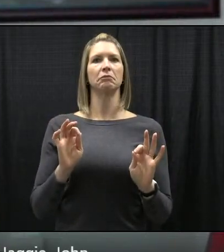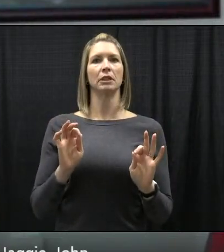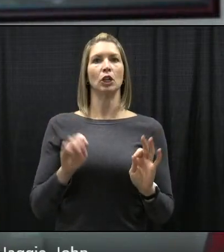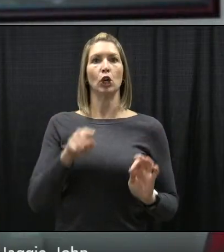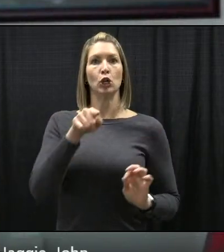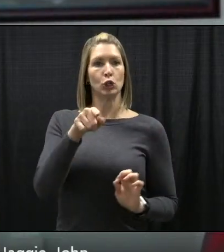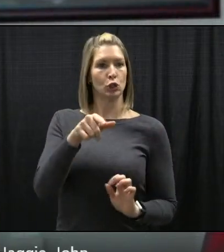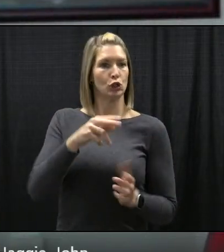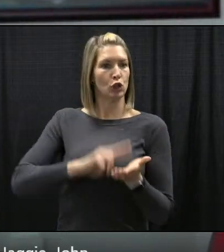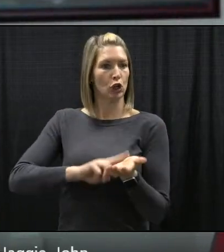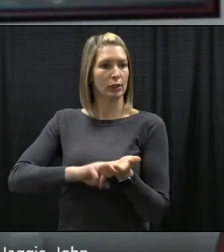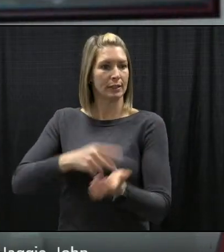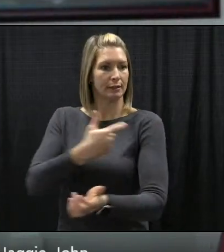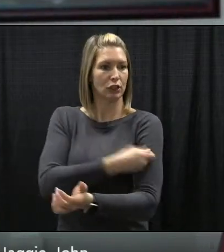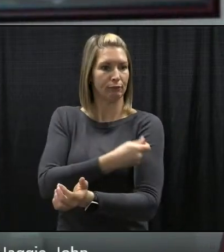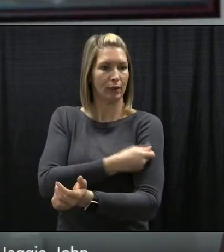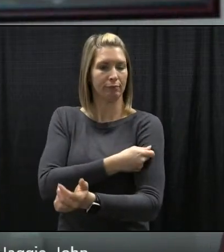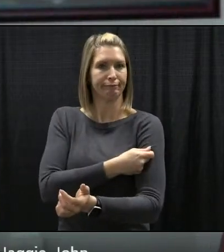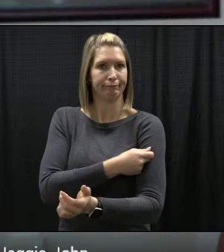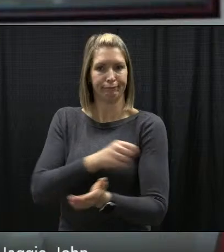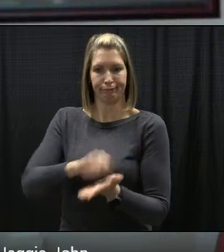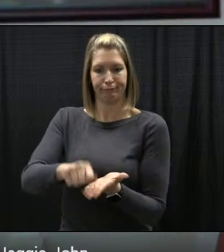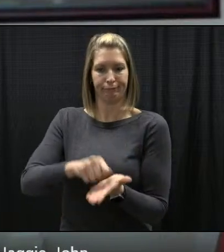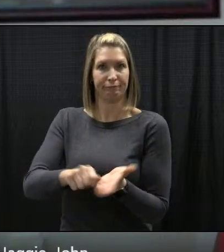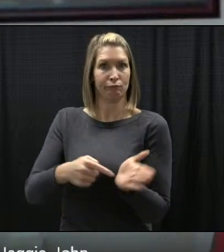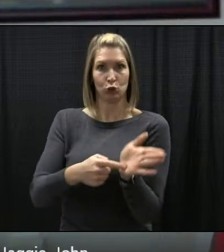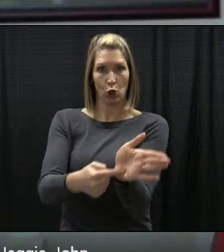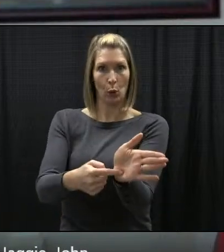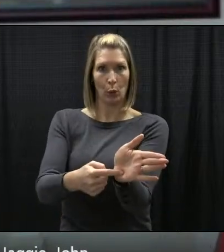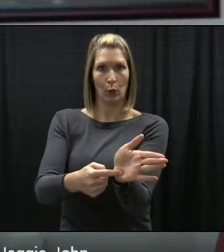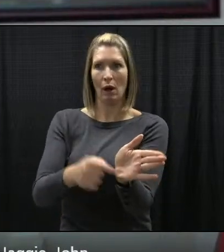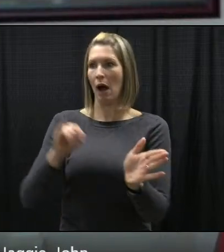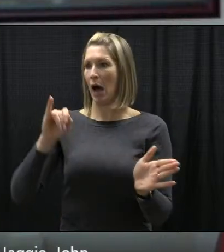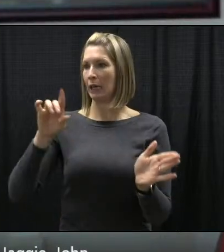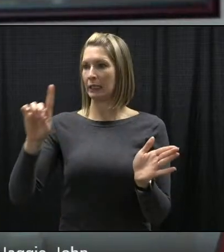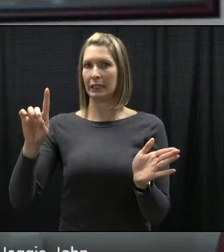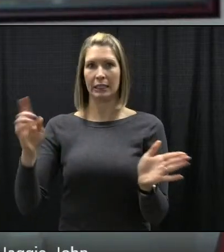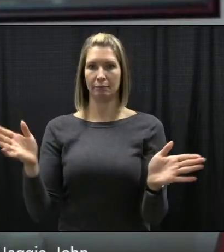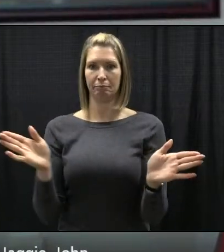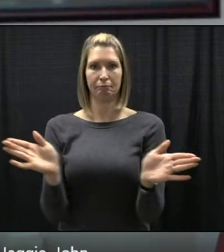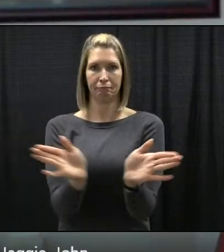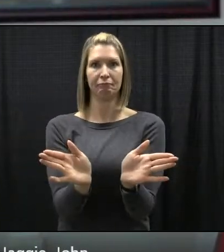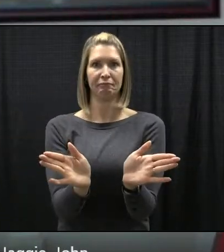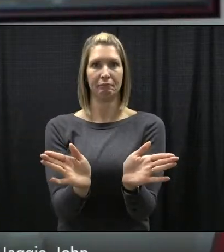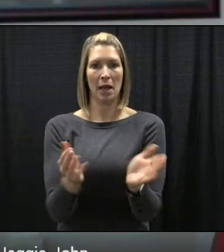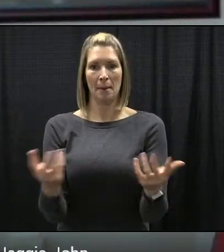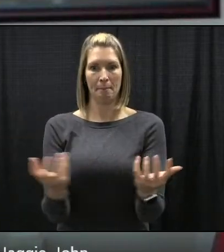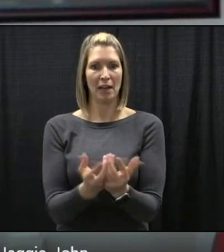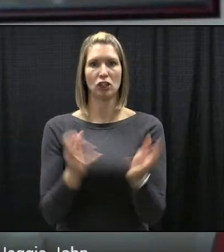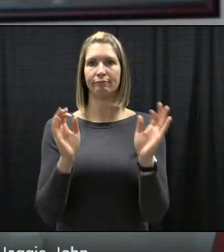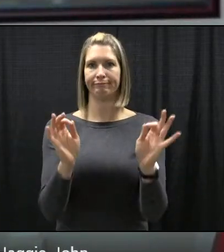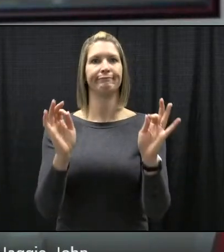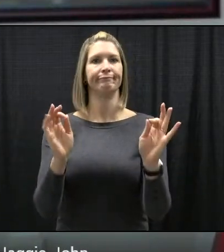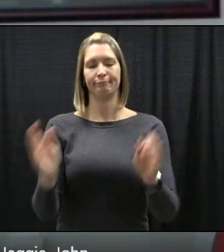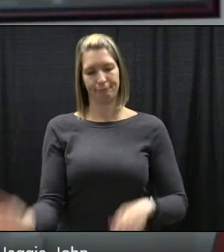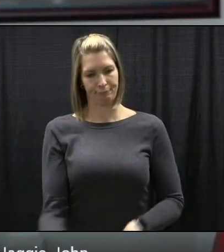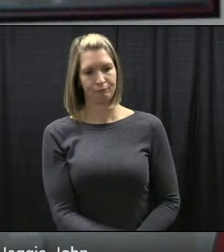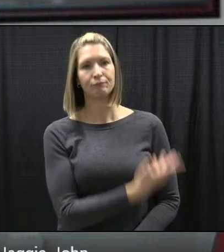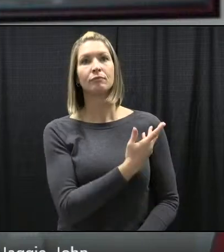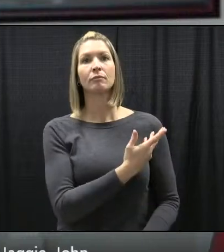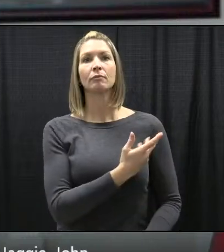all you need in addition to that is a photo ID that shows the same name as is on those cards. So even in the absence of